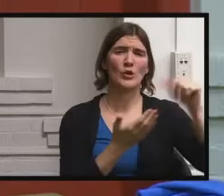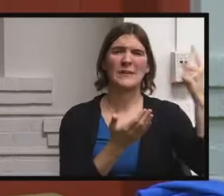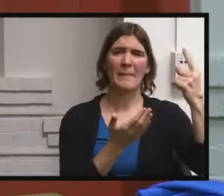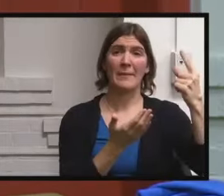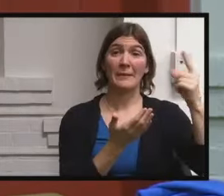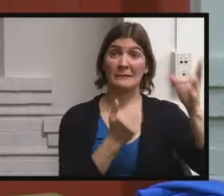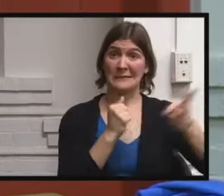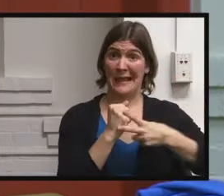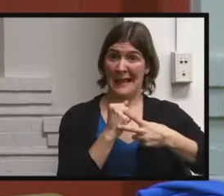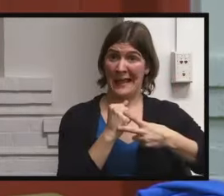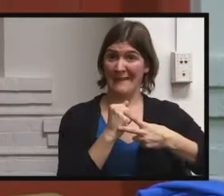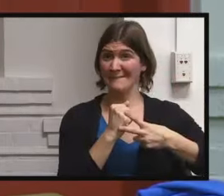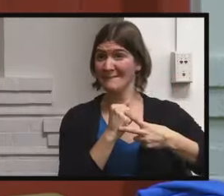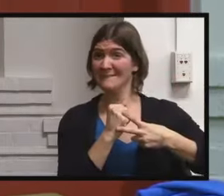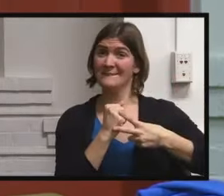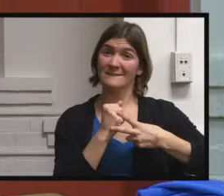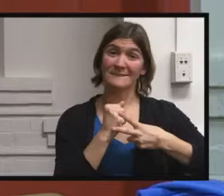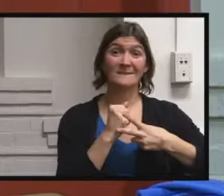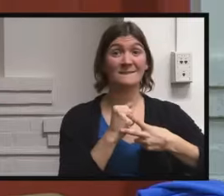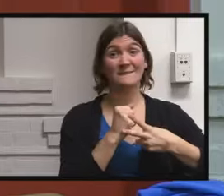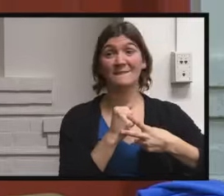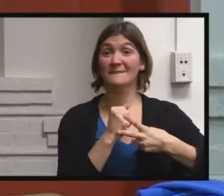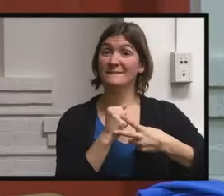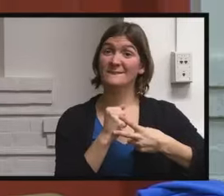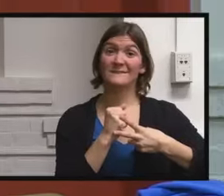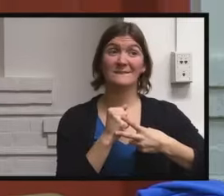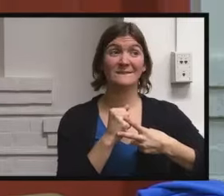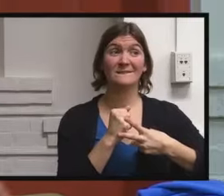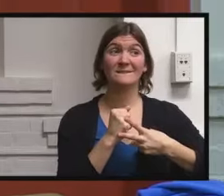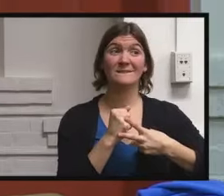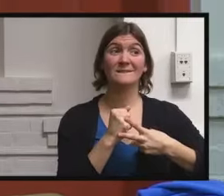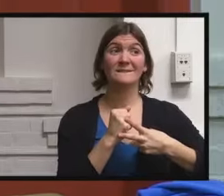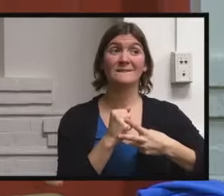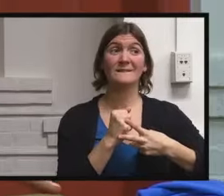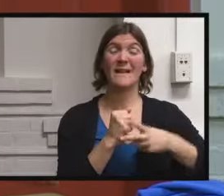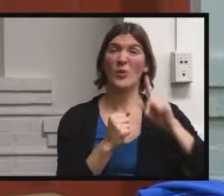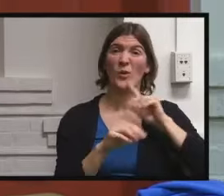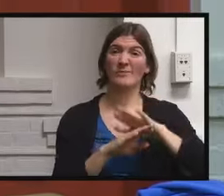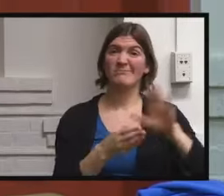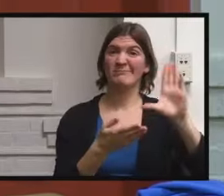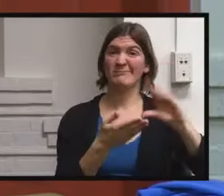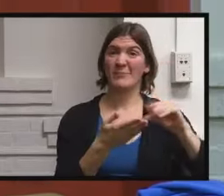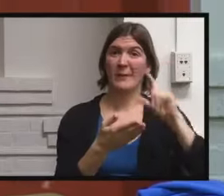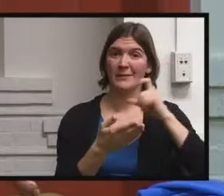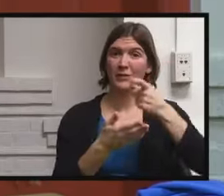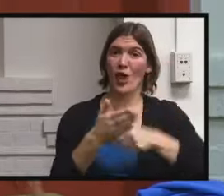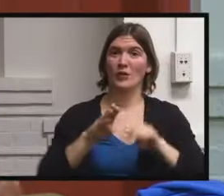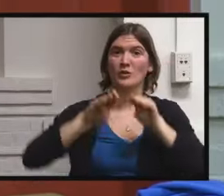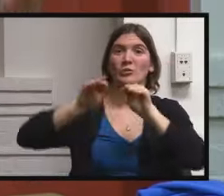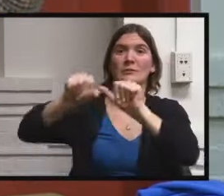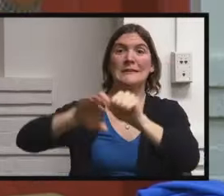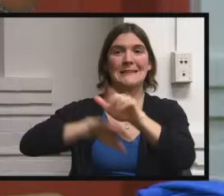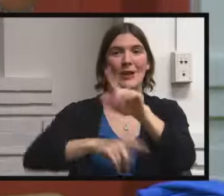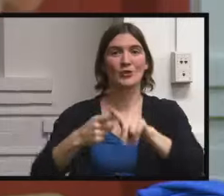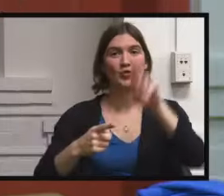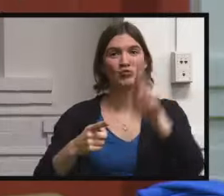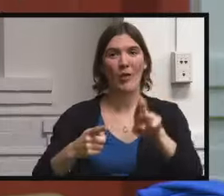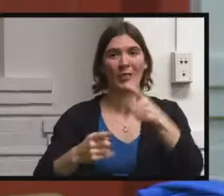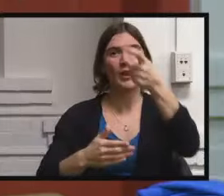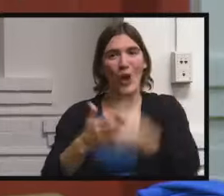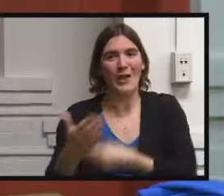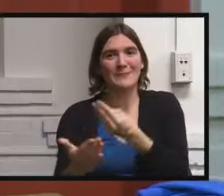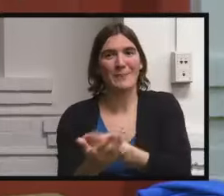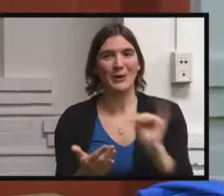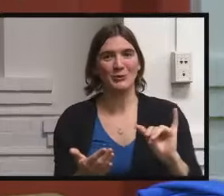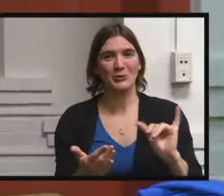would be somewhat eroded because of the cost of having to ship that up to Rutland. I